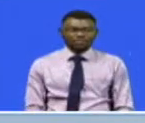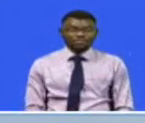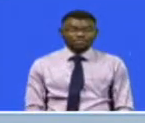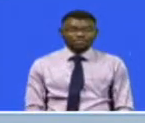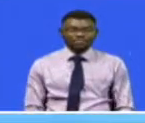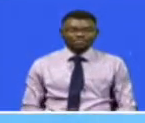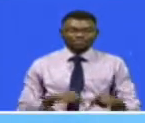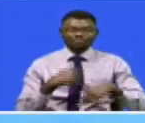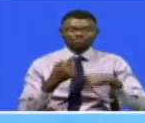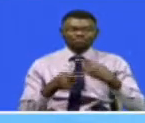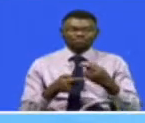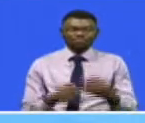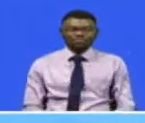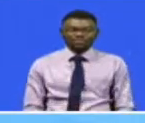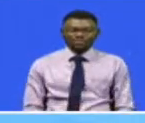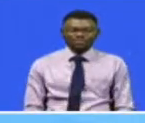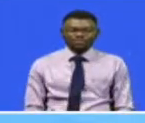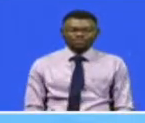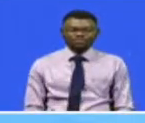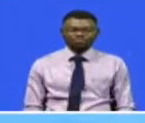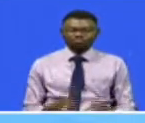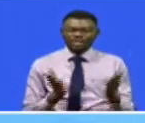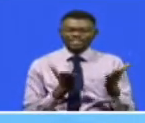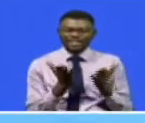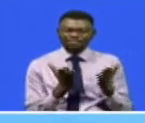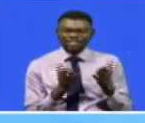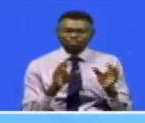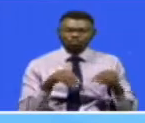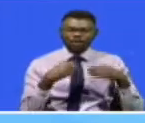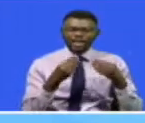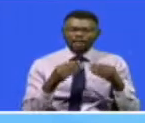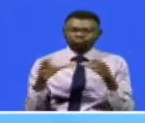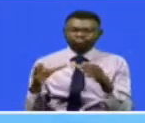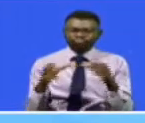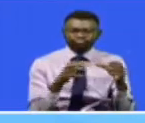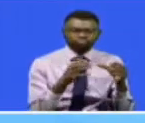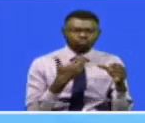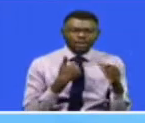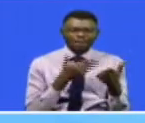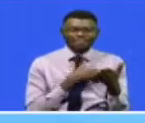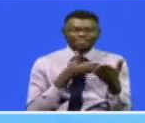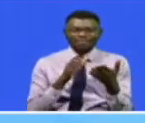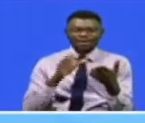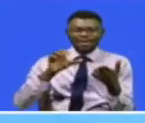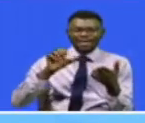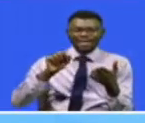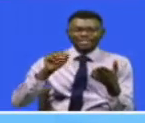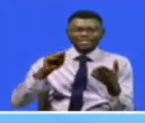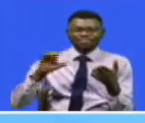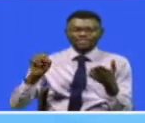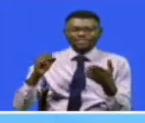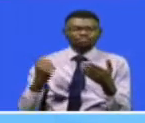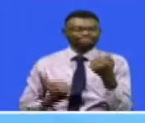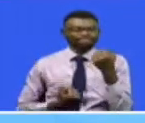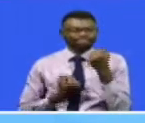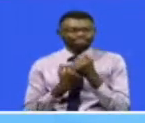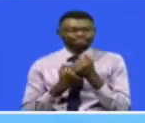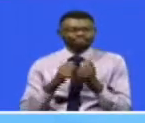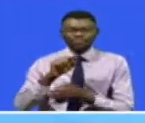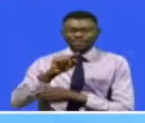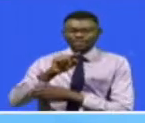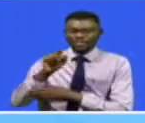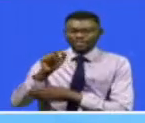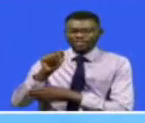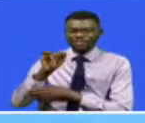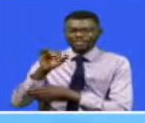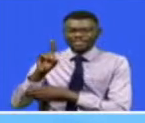Moving on, multi-service provider Zoho seeks to empower more African SMEs with the launch of its ZAID packages. Now, the products